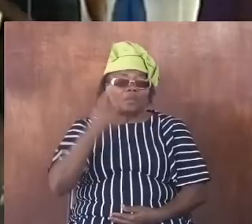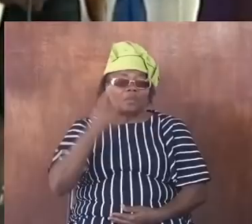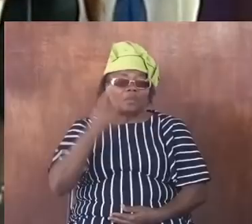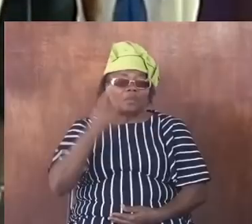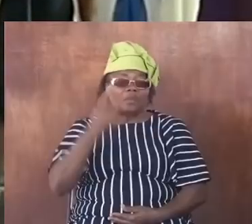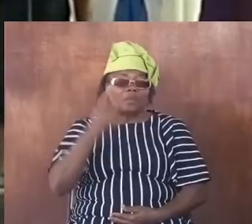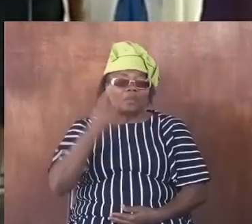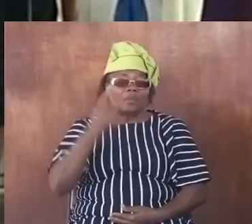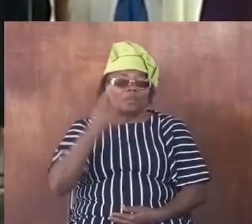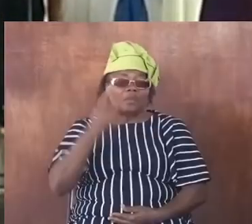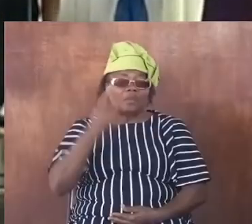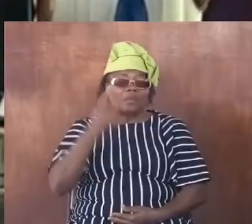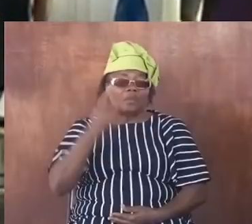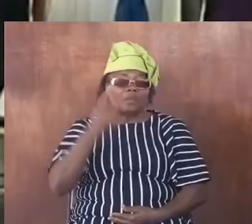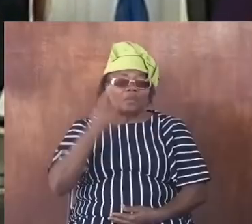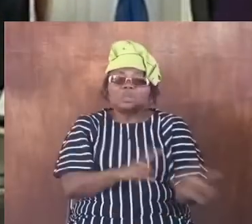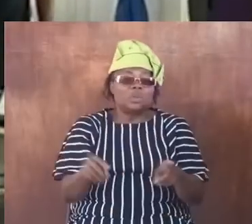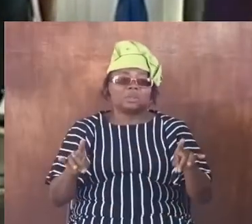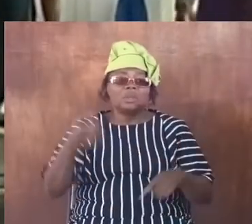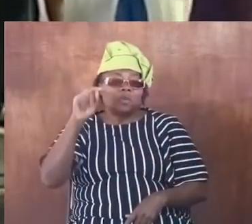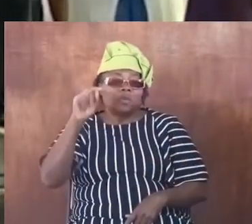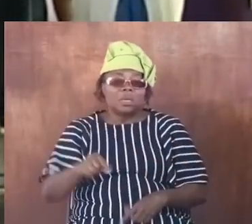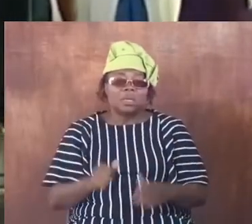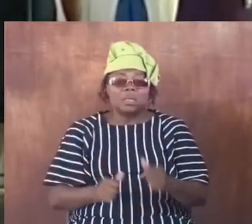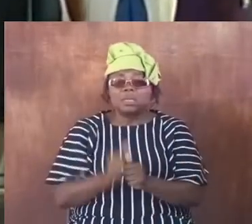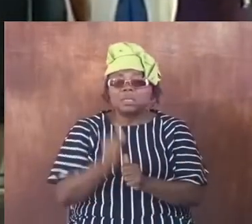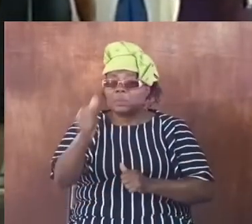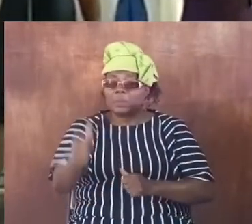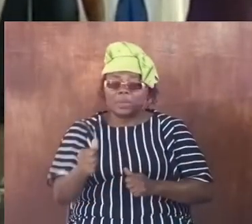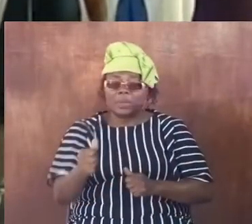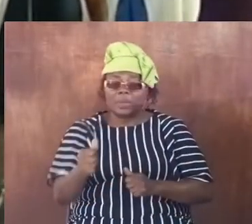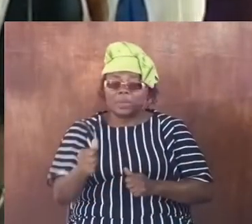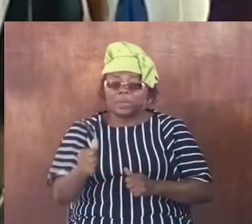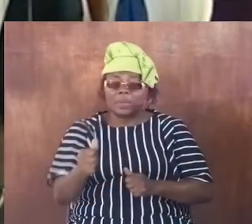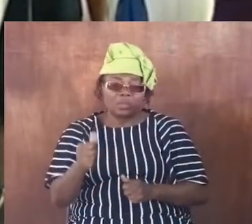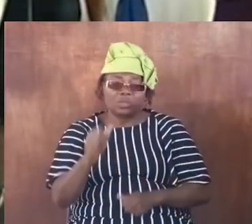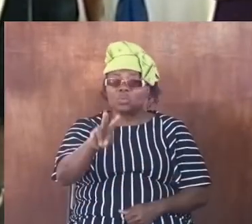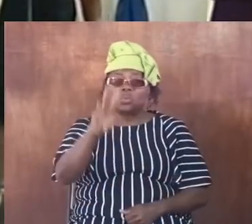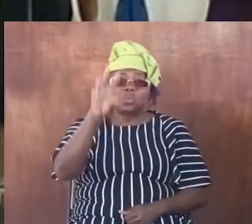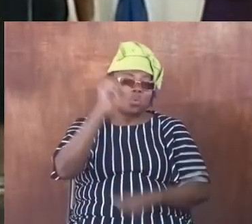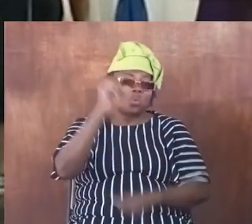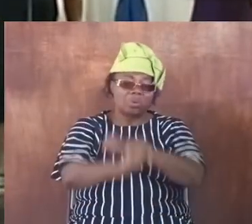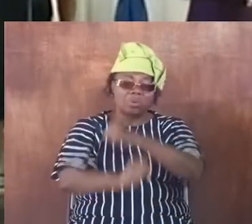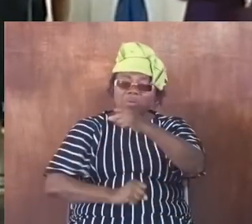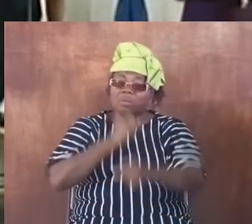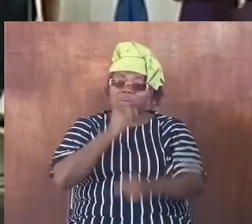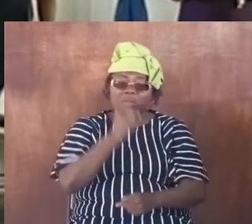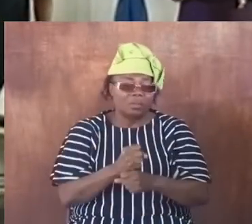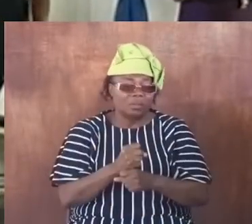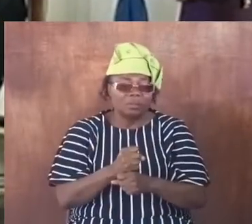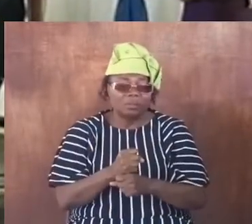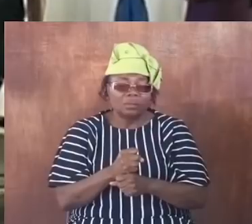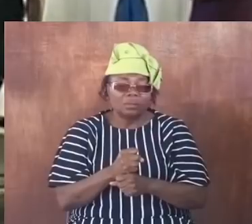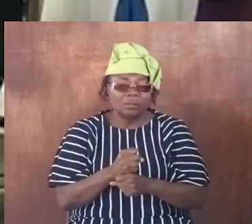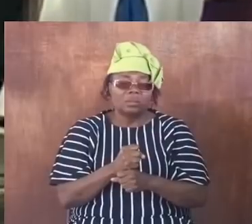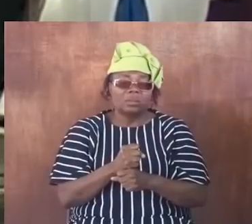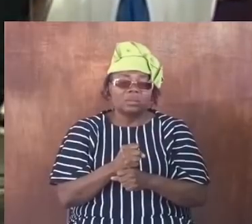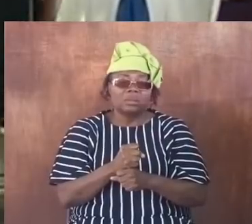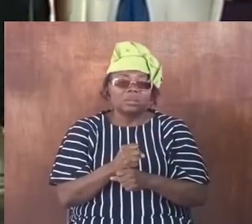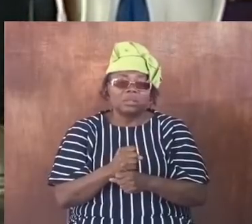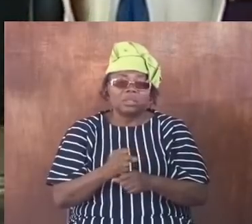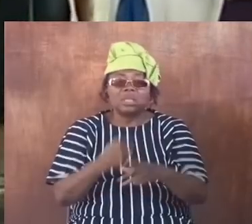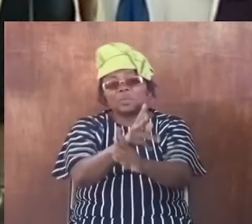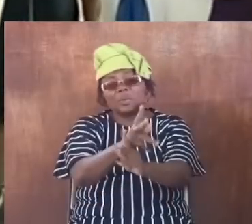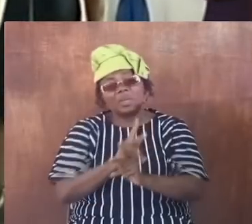lives for these past 2 years with the pandemic. He has been keeping